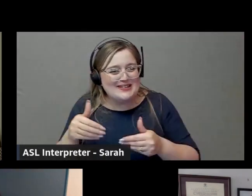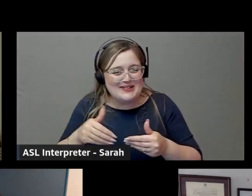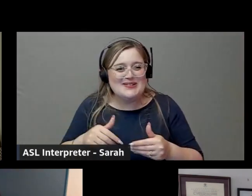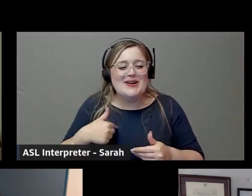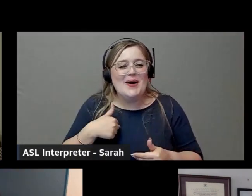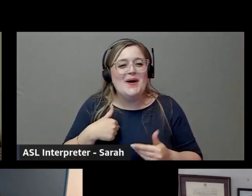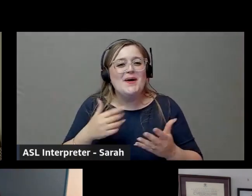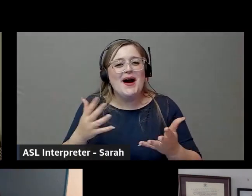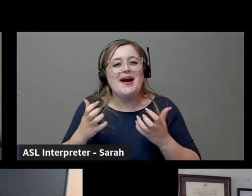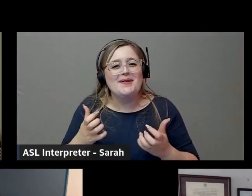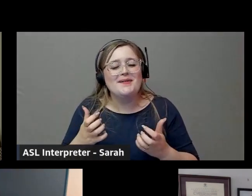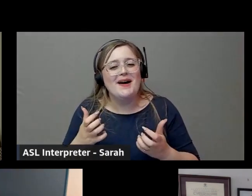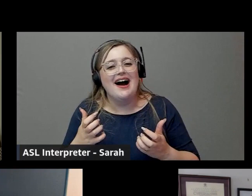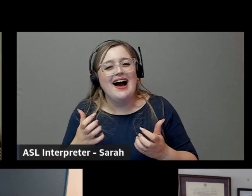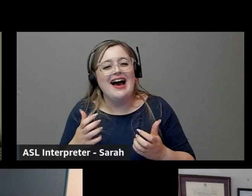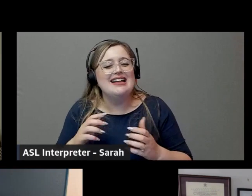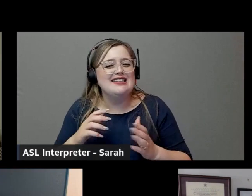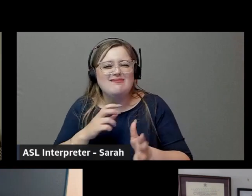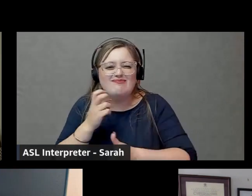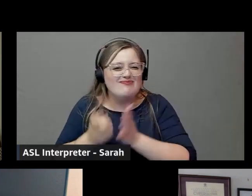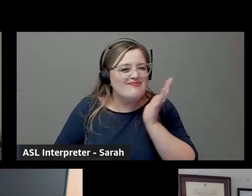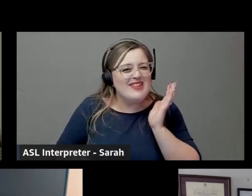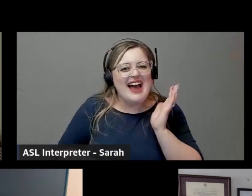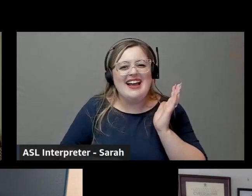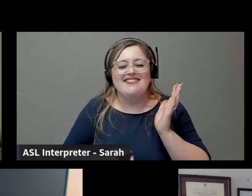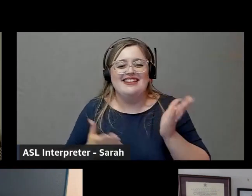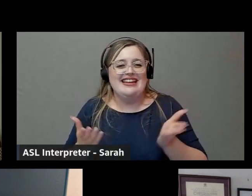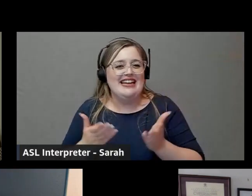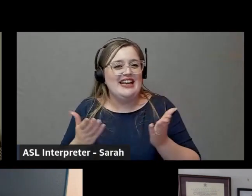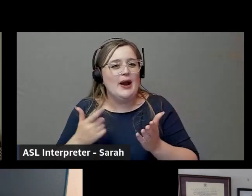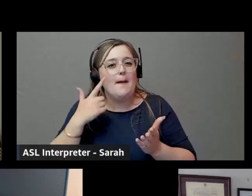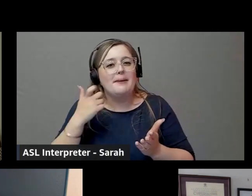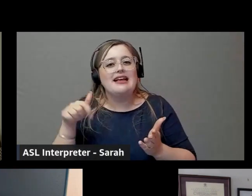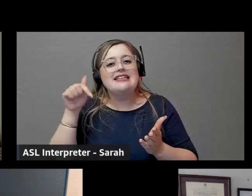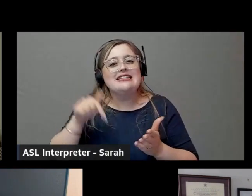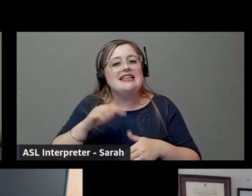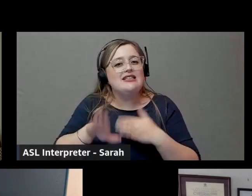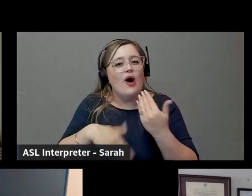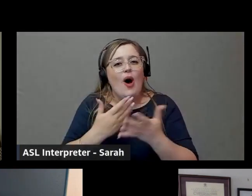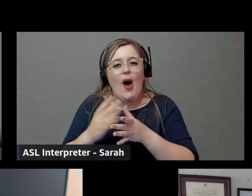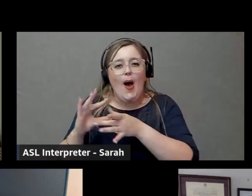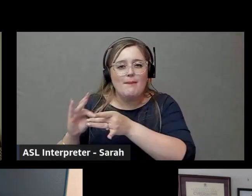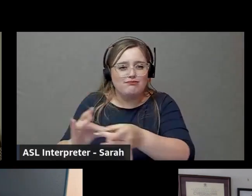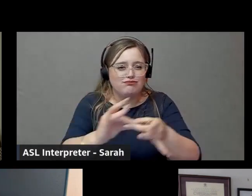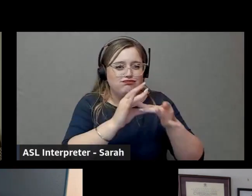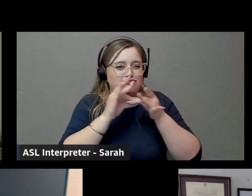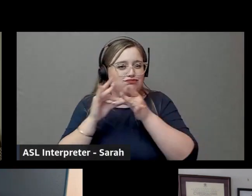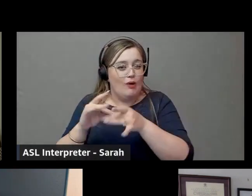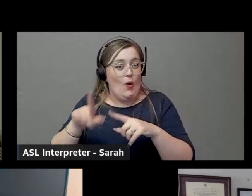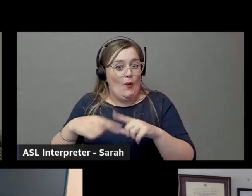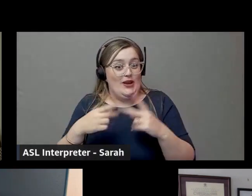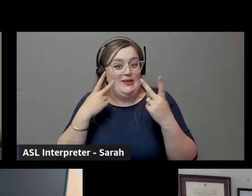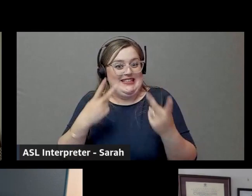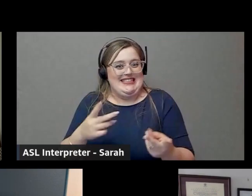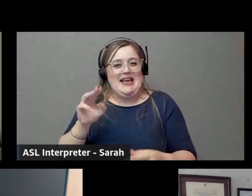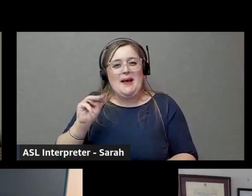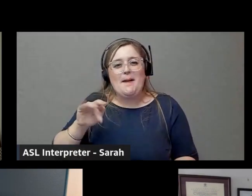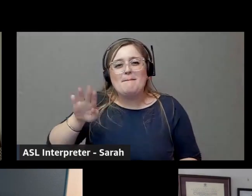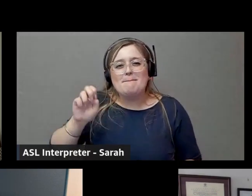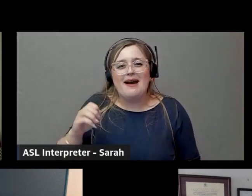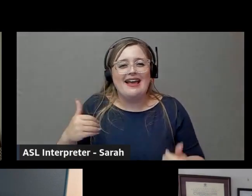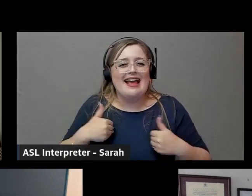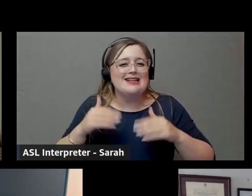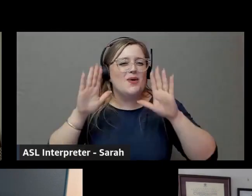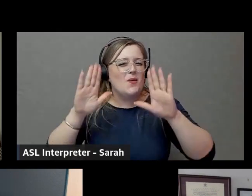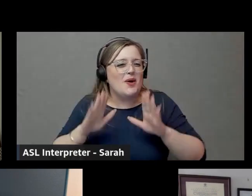to also, just before we dive in, because I think this all comes together once you actually see it. And Mike's got such a wonderful way of